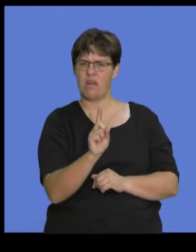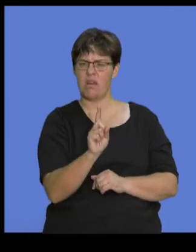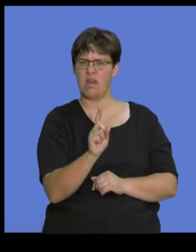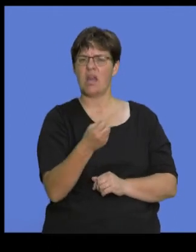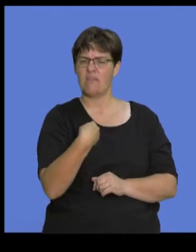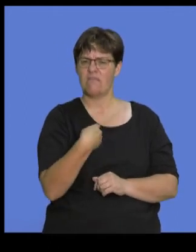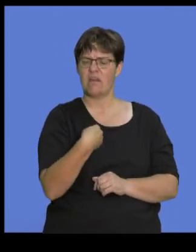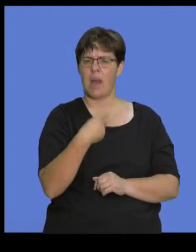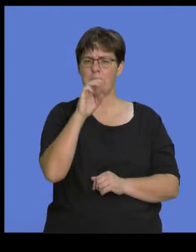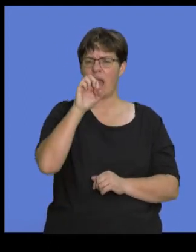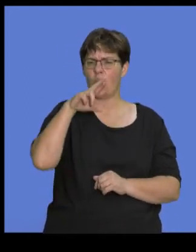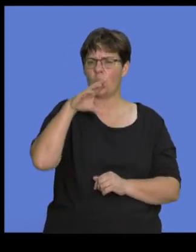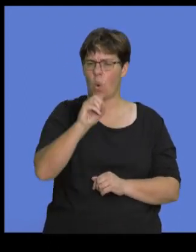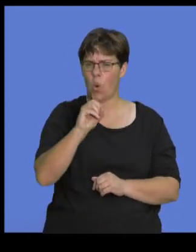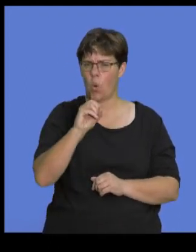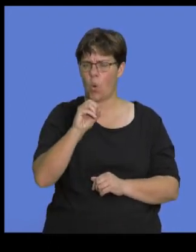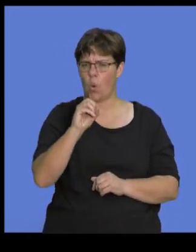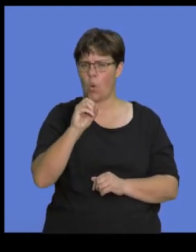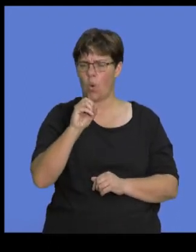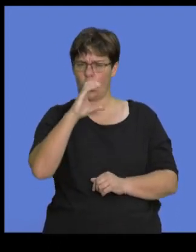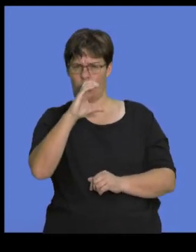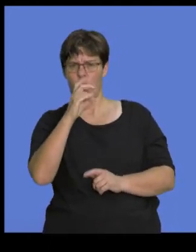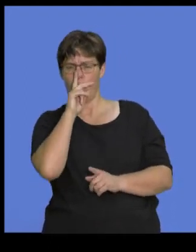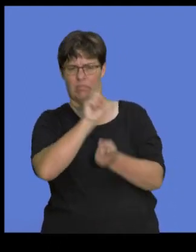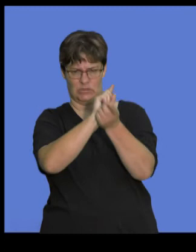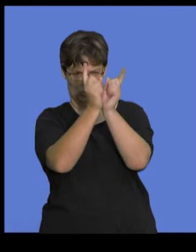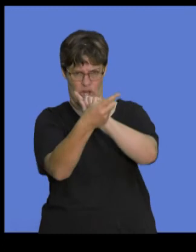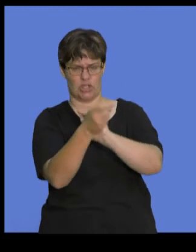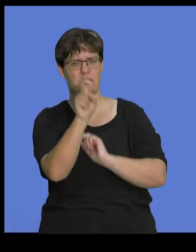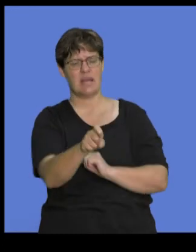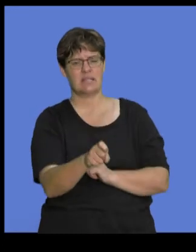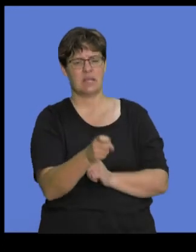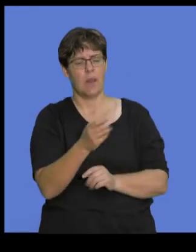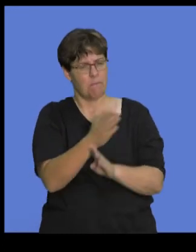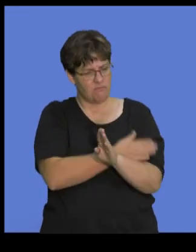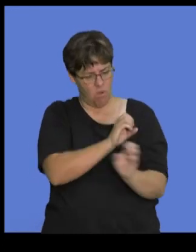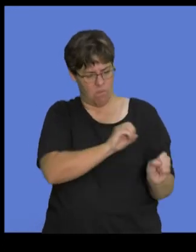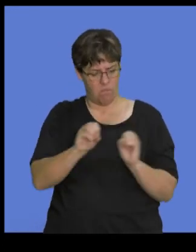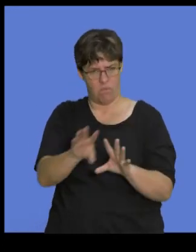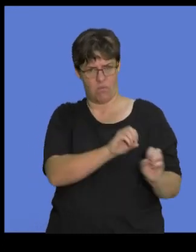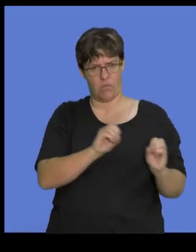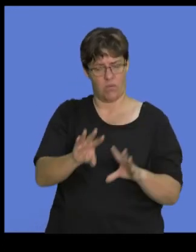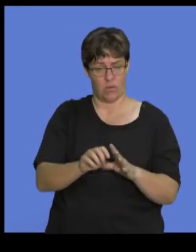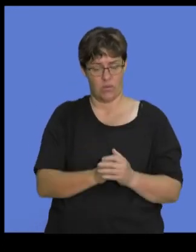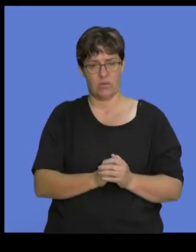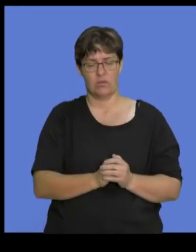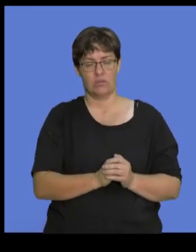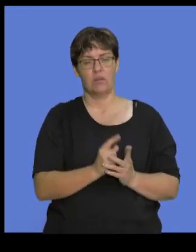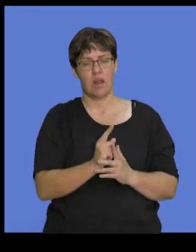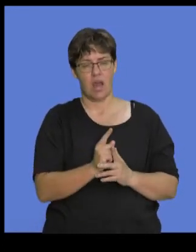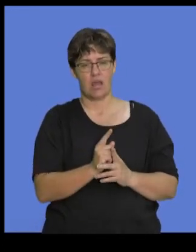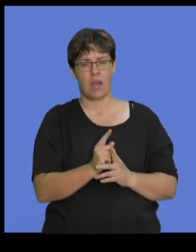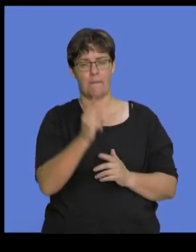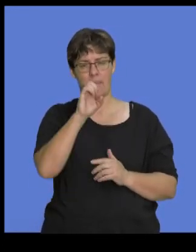in microcoulombs. So we need to carry out the necessary conversions before we substitute into the equation. So if we